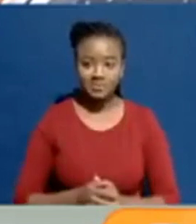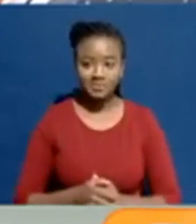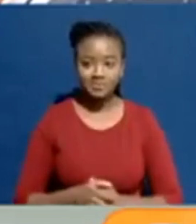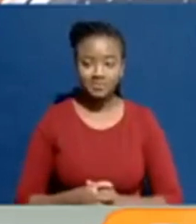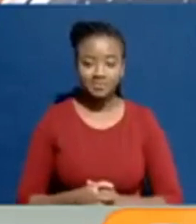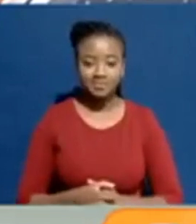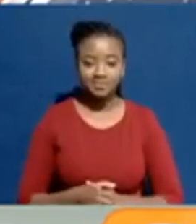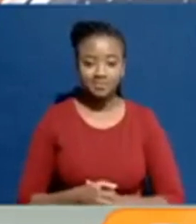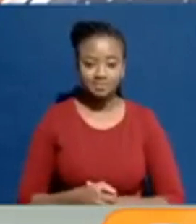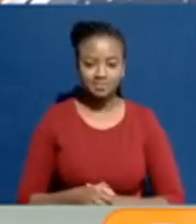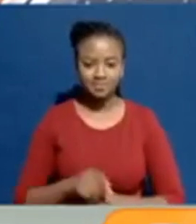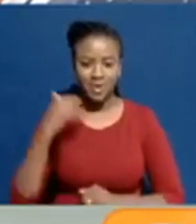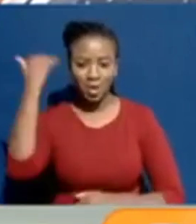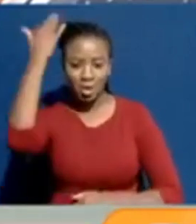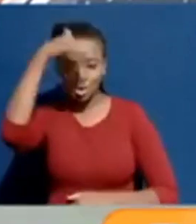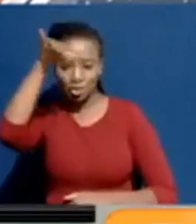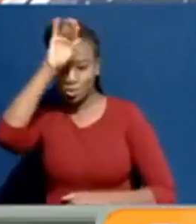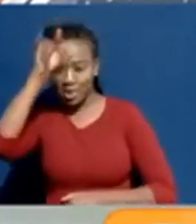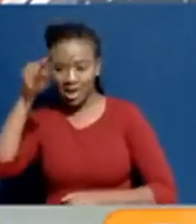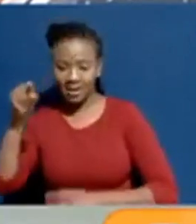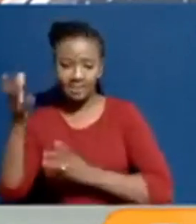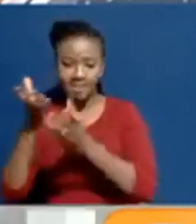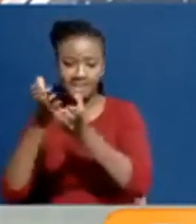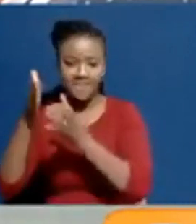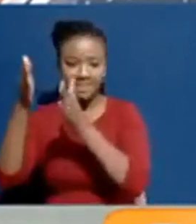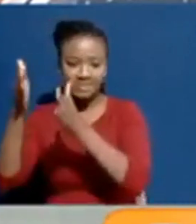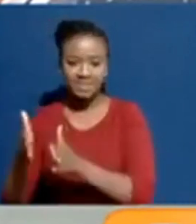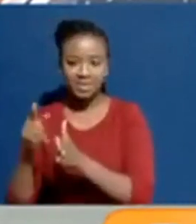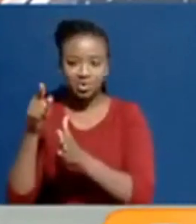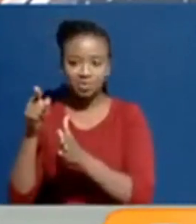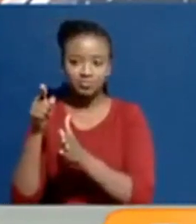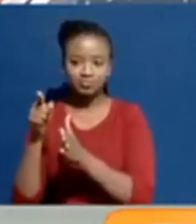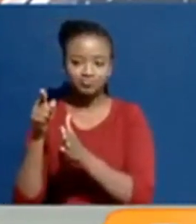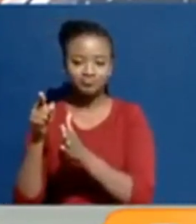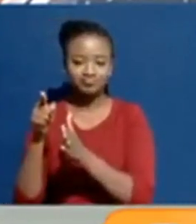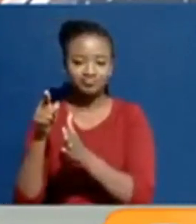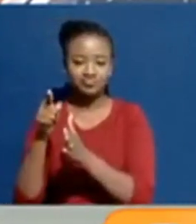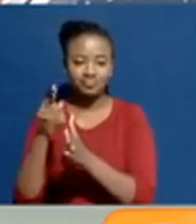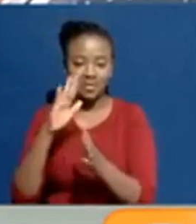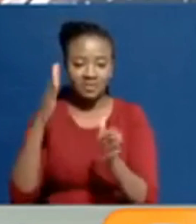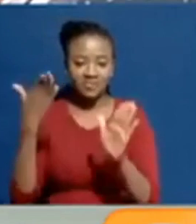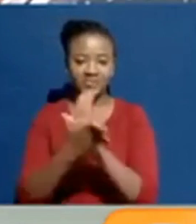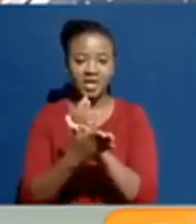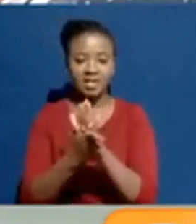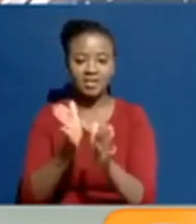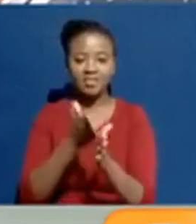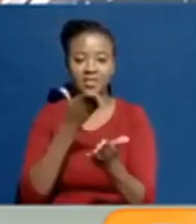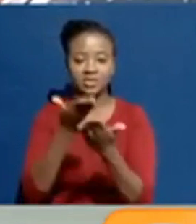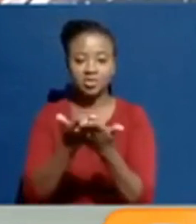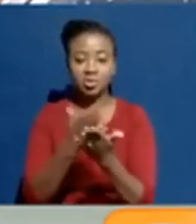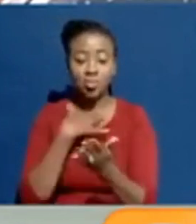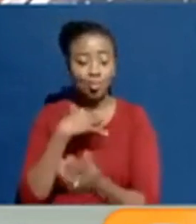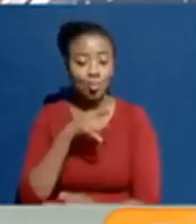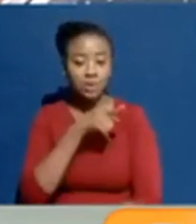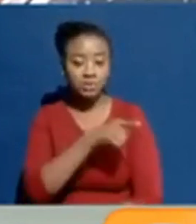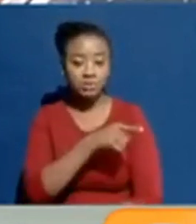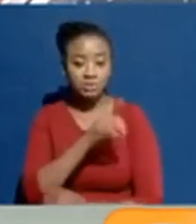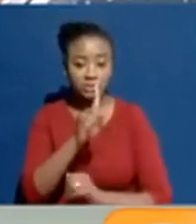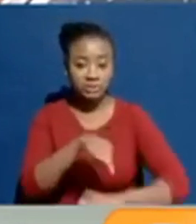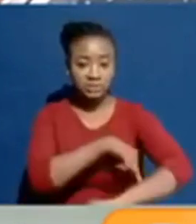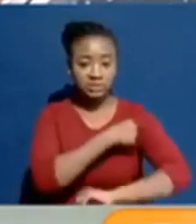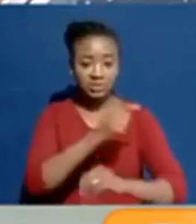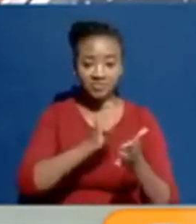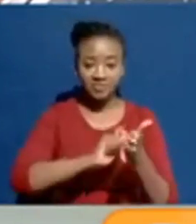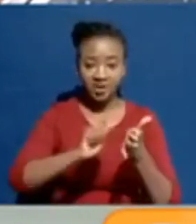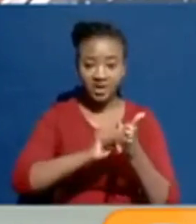A Dubai-based British businessman has filed a petition before the Judicial Service Commission seeking the removal from office of Chief